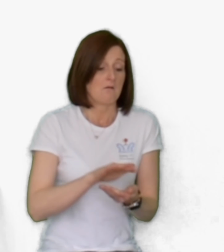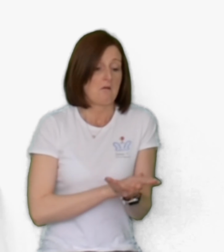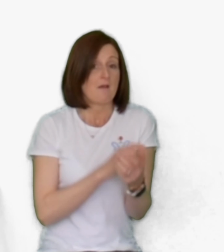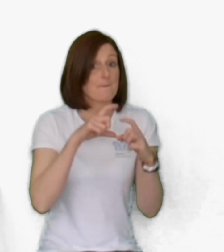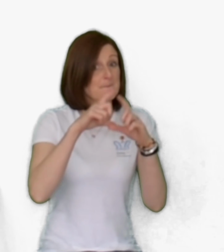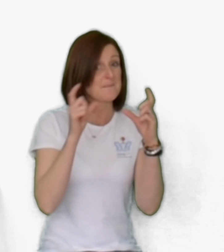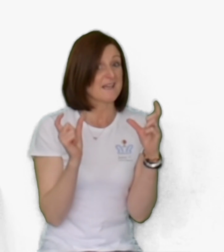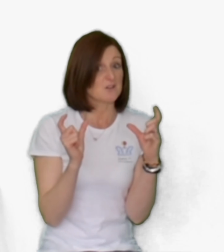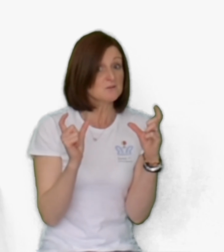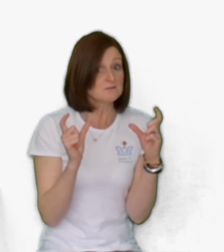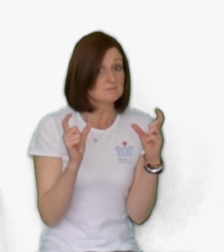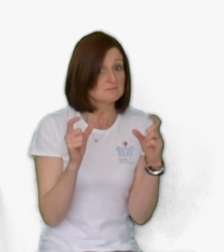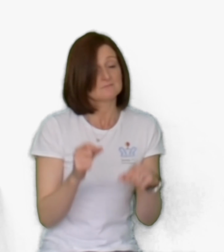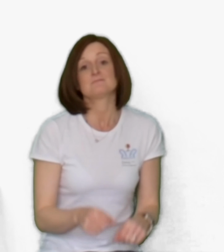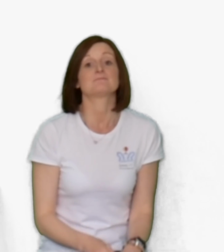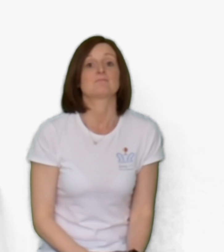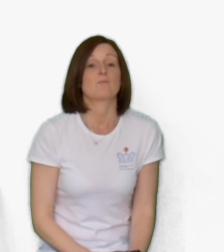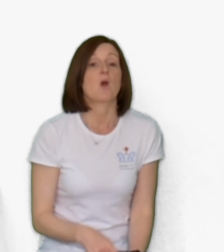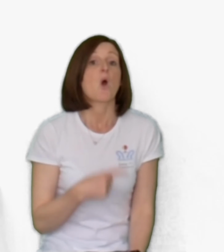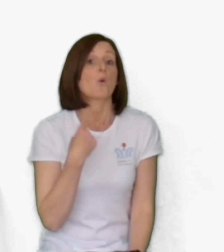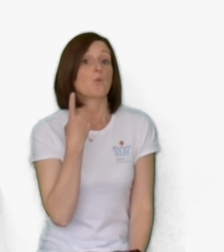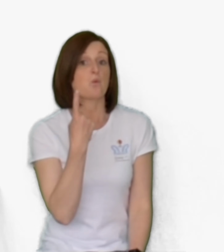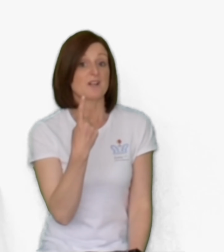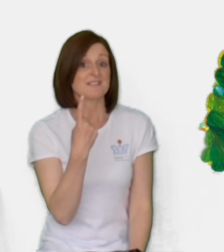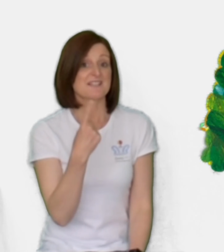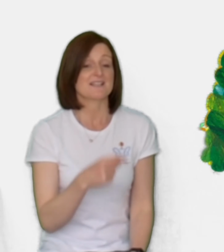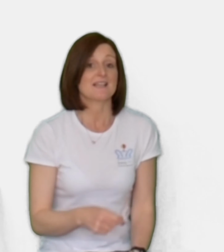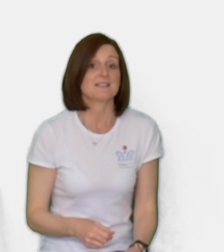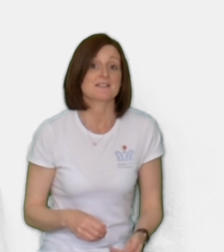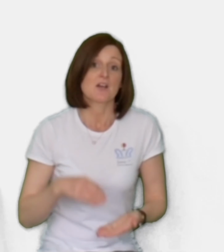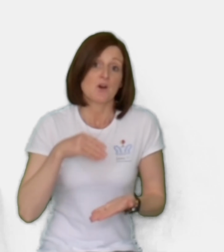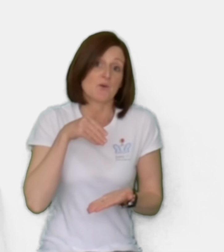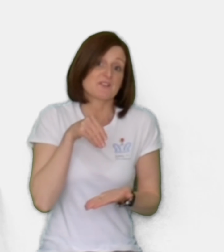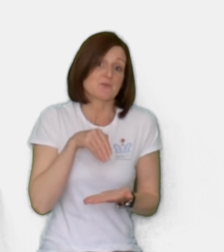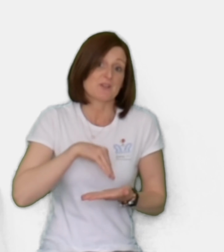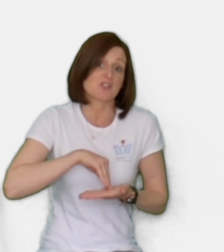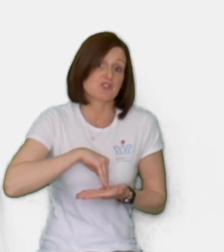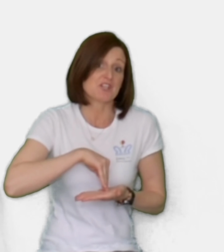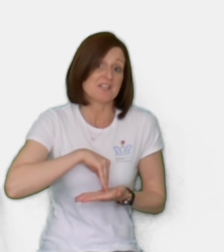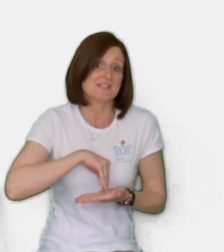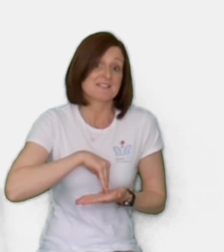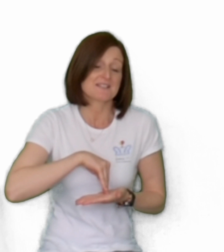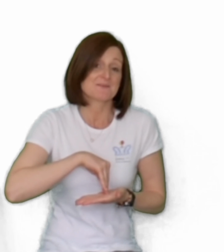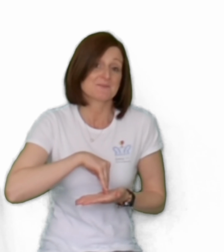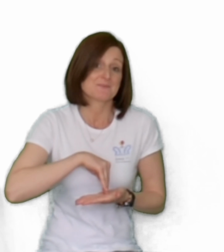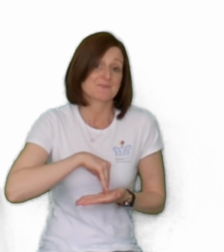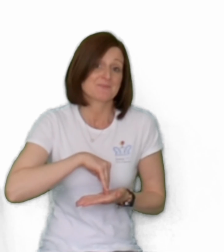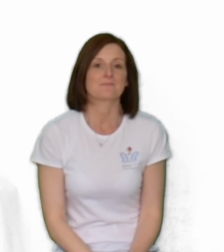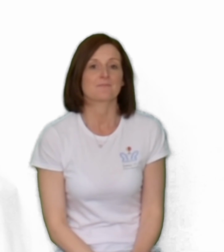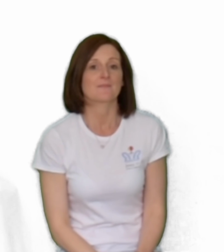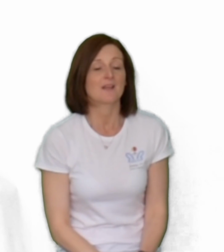one pickle, one slice of Swiss cheese,